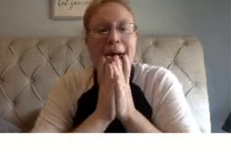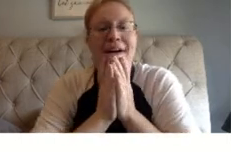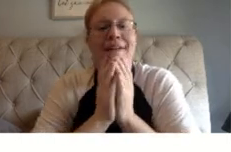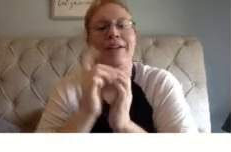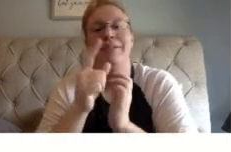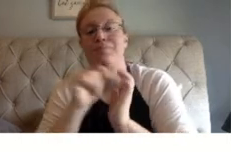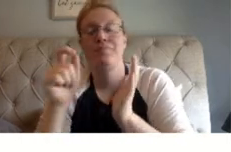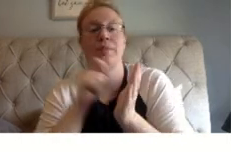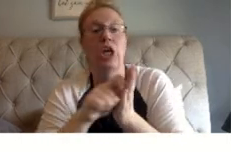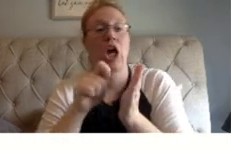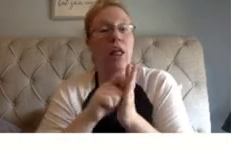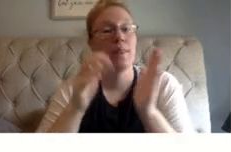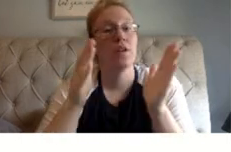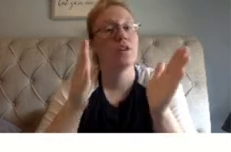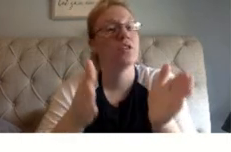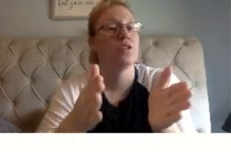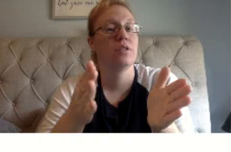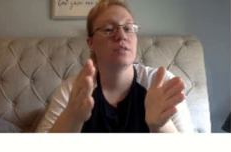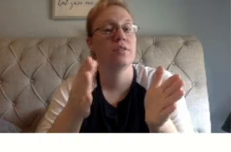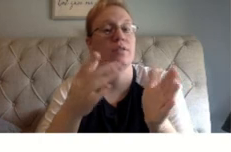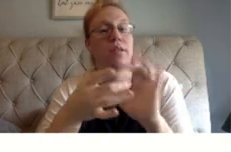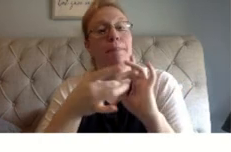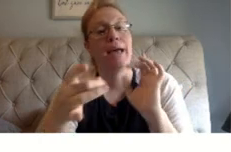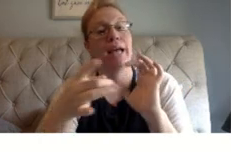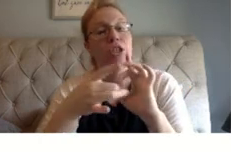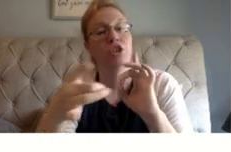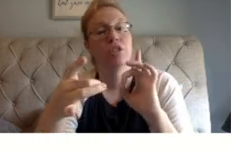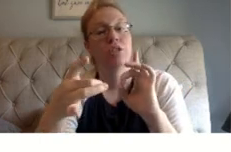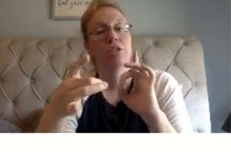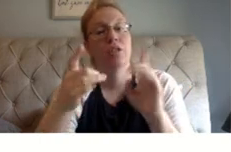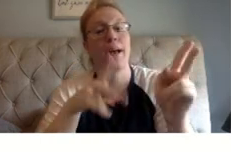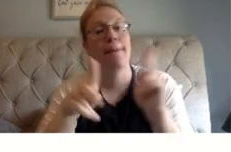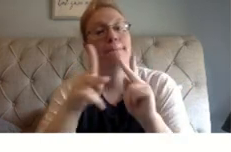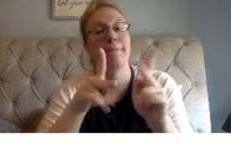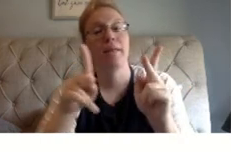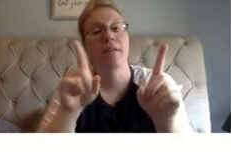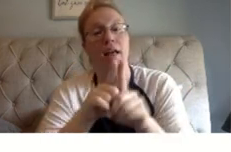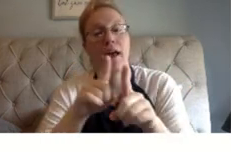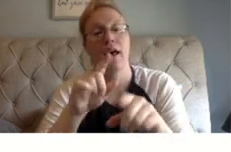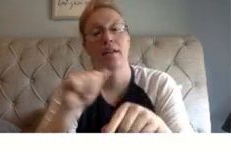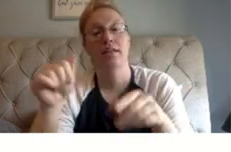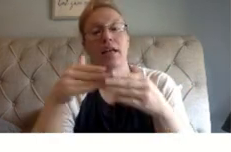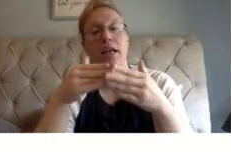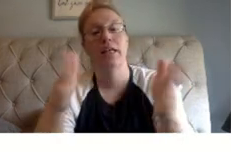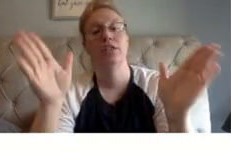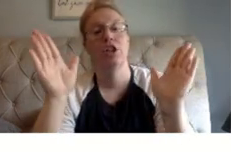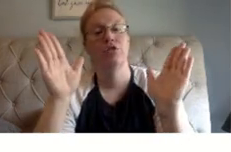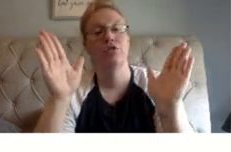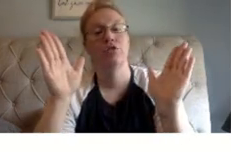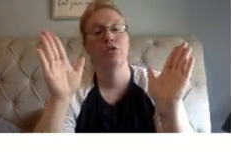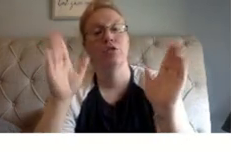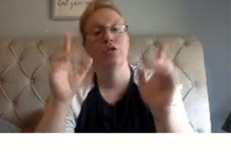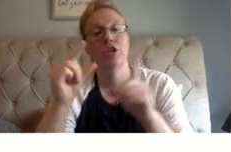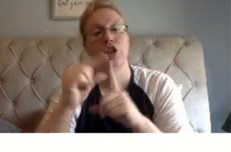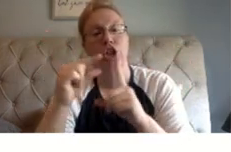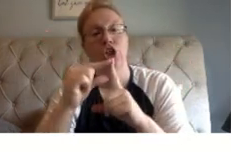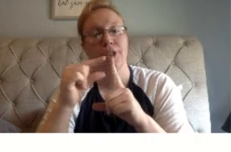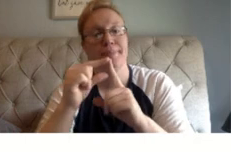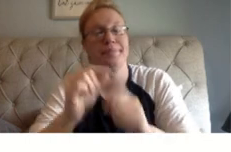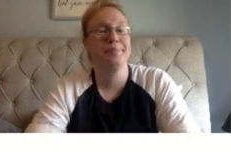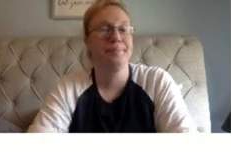the author mentions people as a general term,